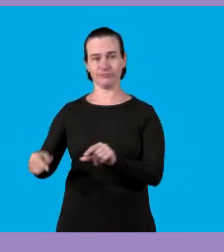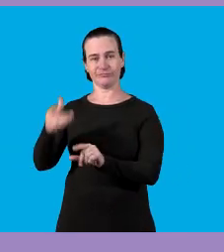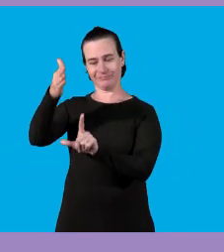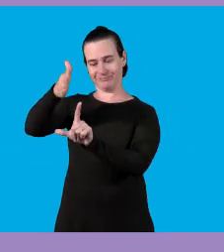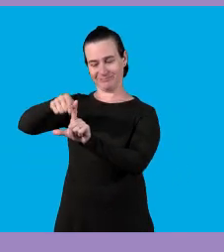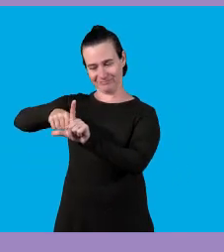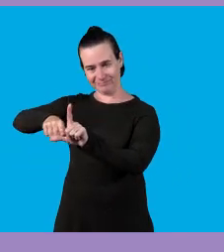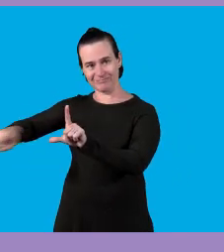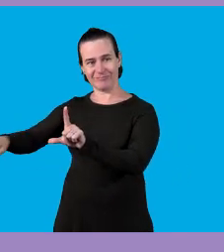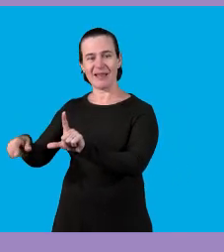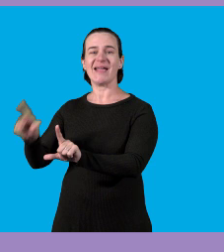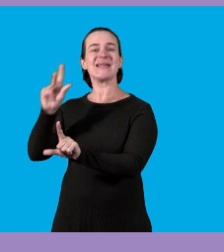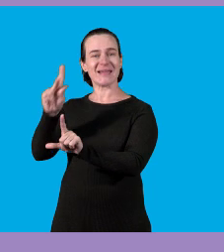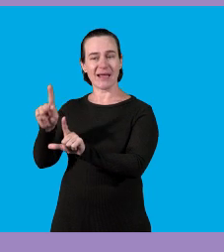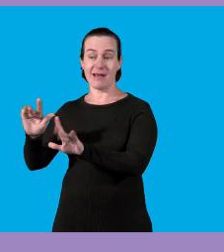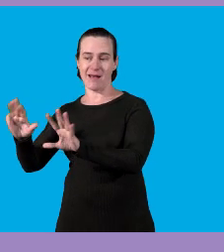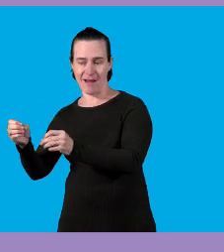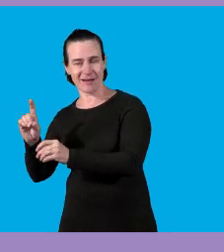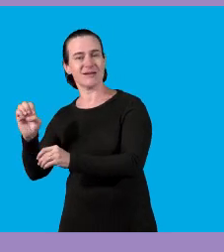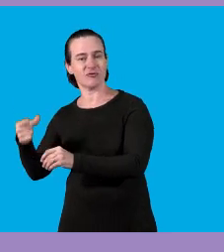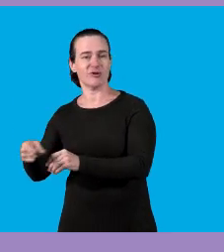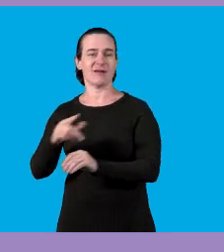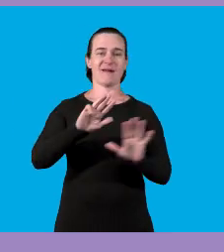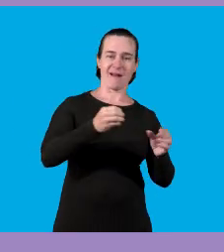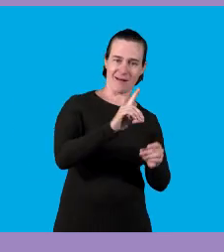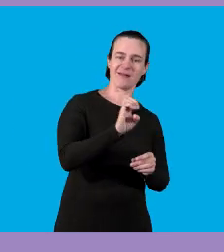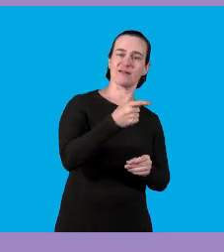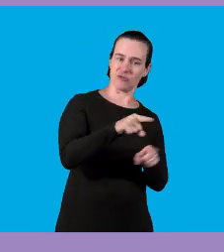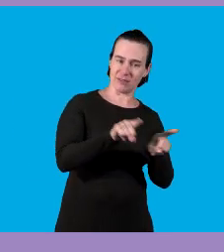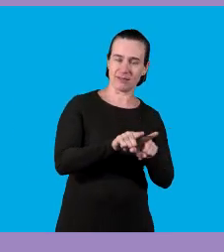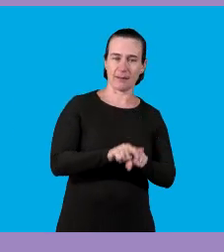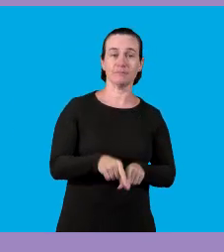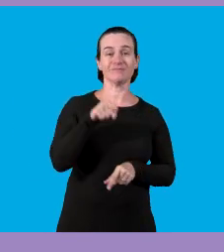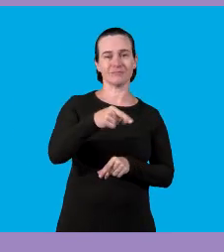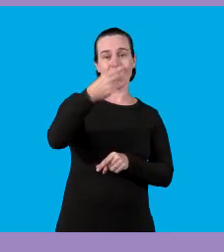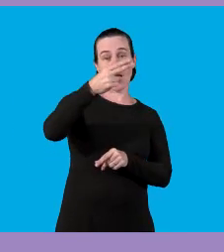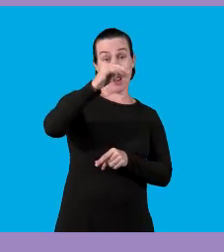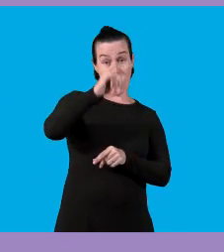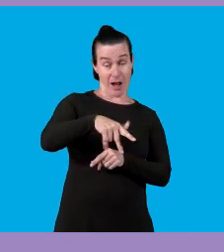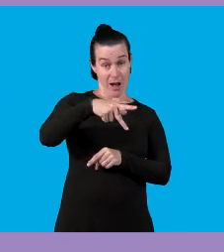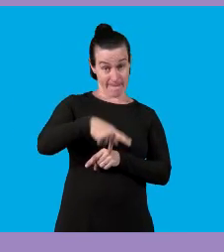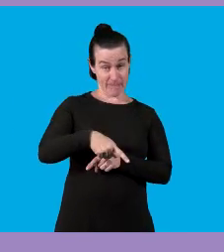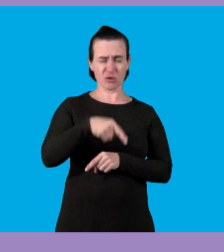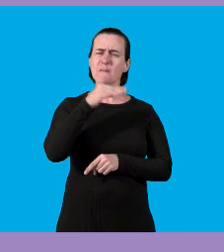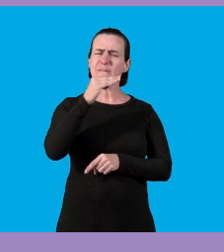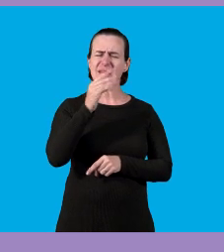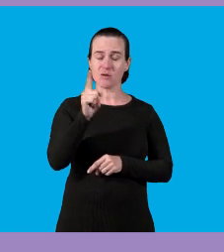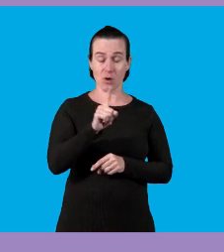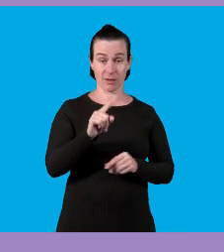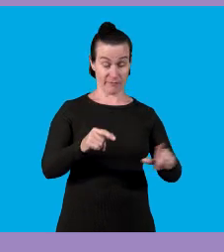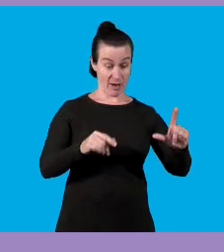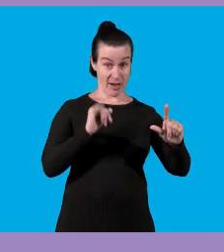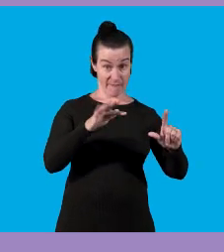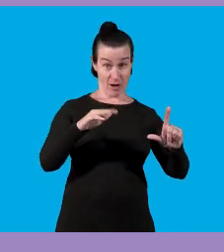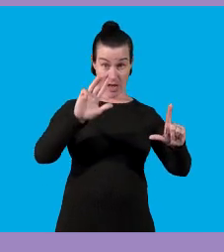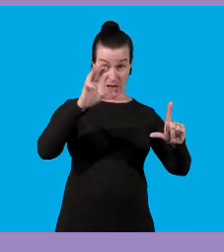a right angle, angle K. And then the hypotenuse, as we have identified, the side opposite the right angle,